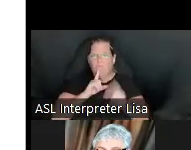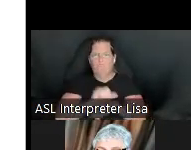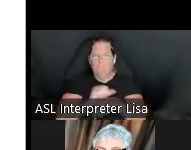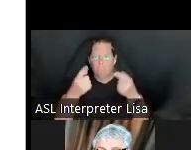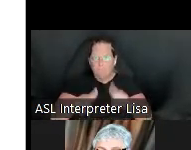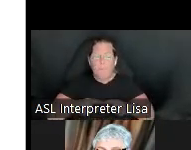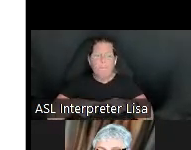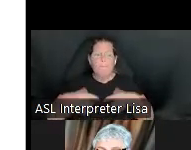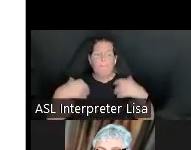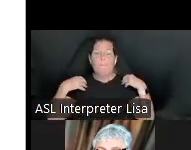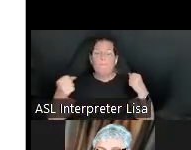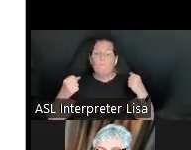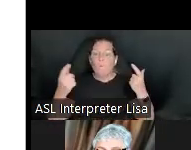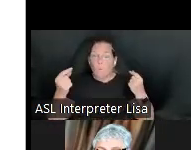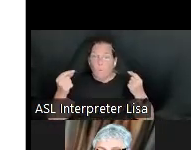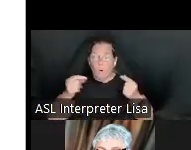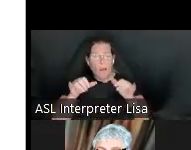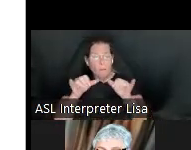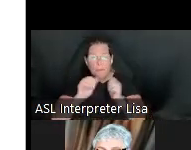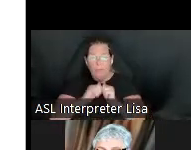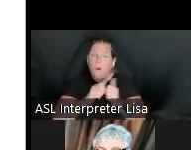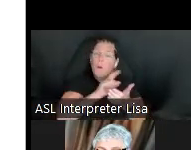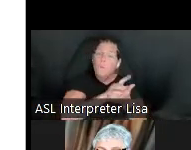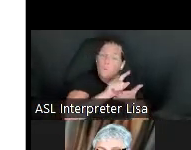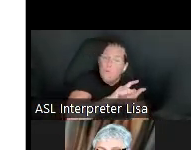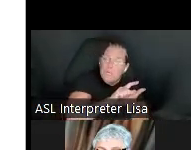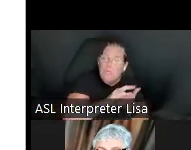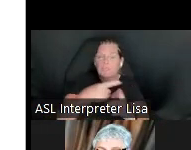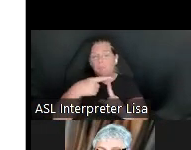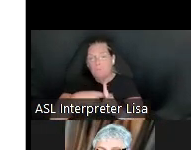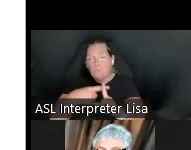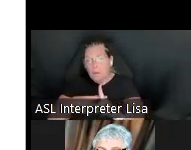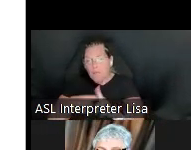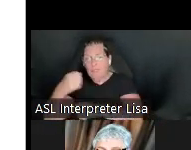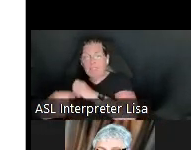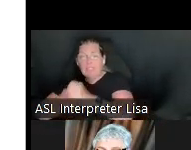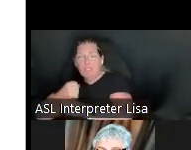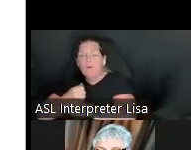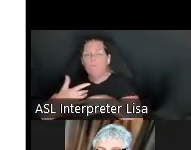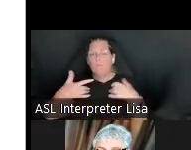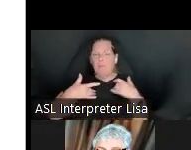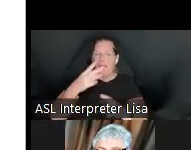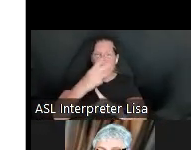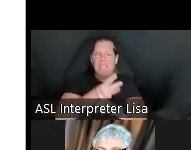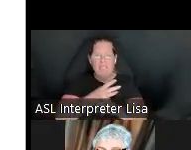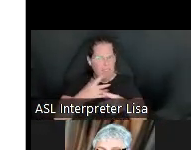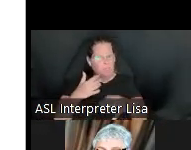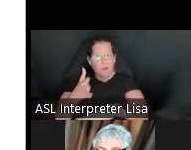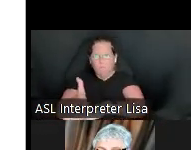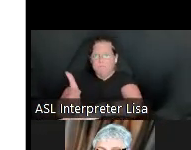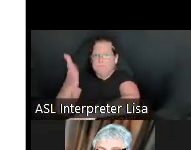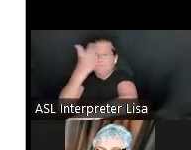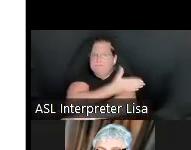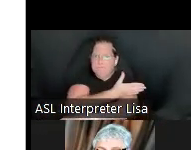Recovery is measured in weeks, months, and years. Usually most rapid improvement occurs in the first 6 months after the